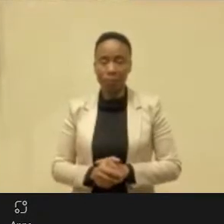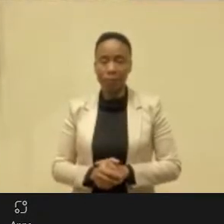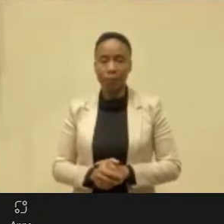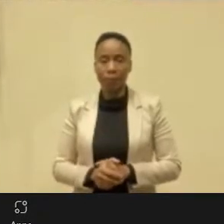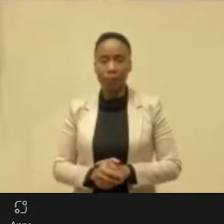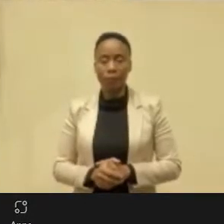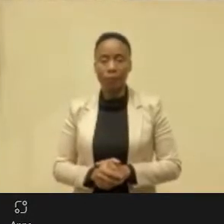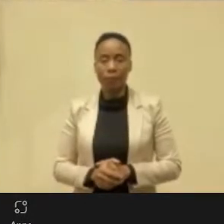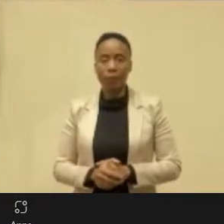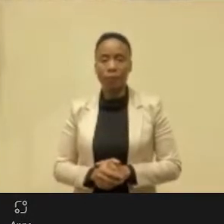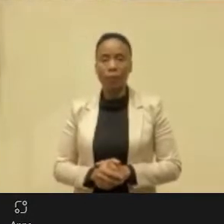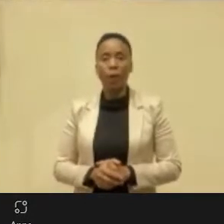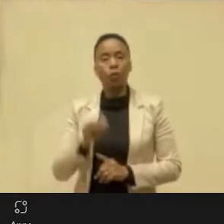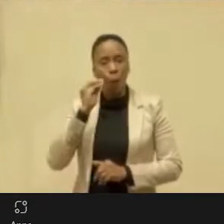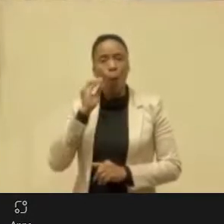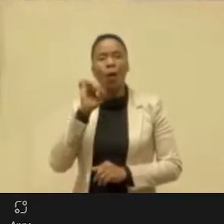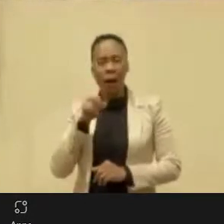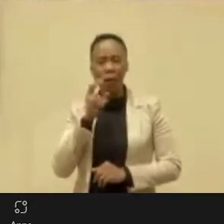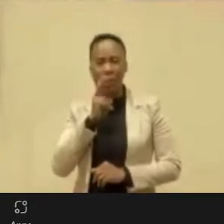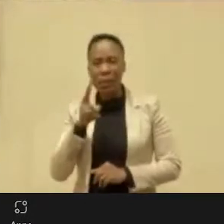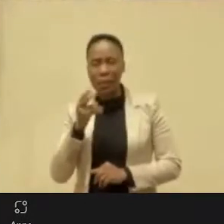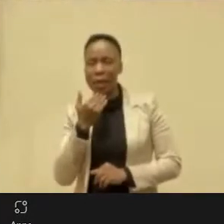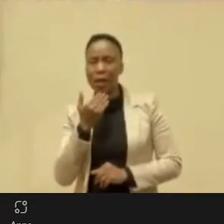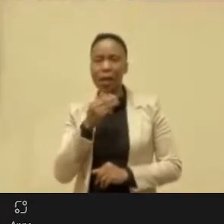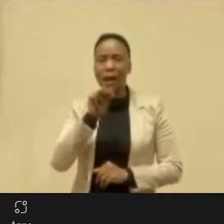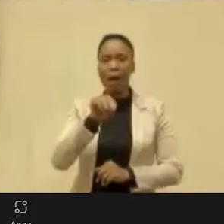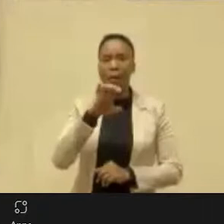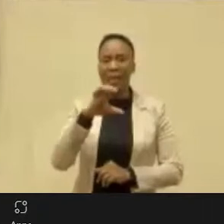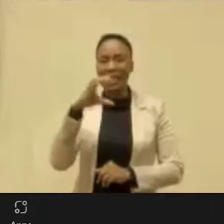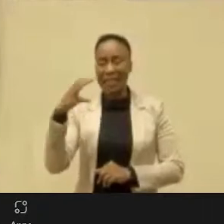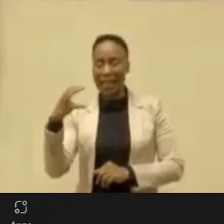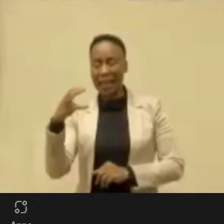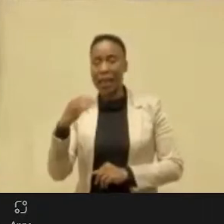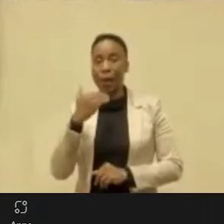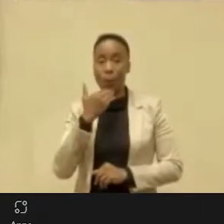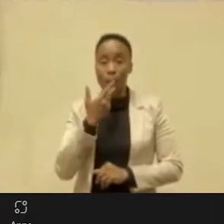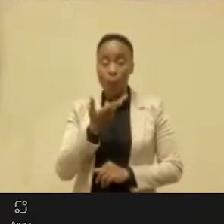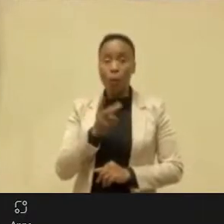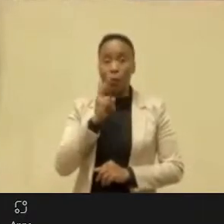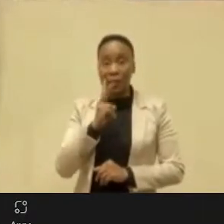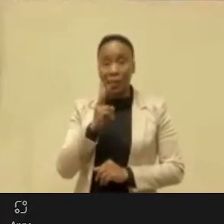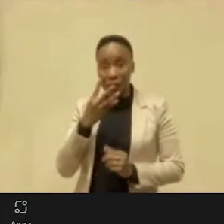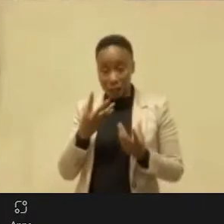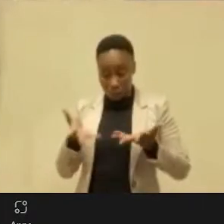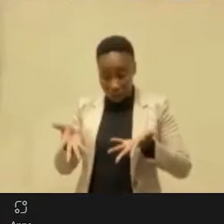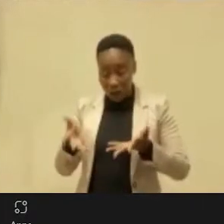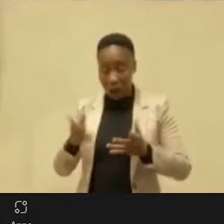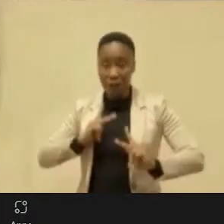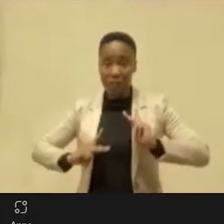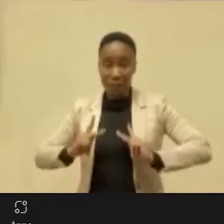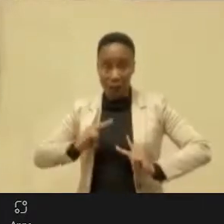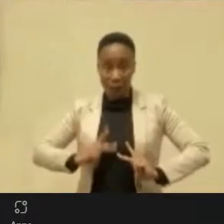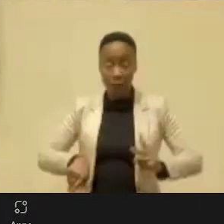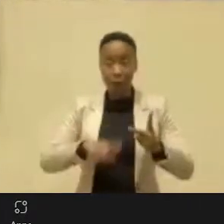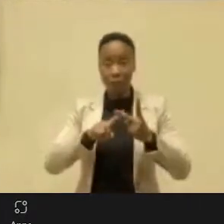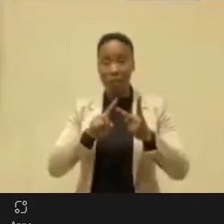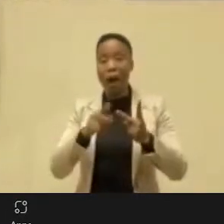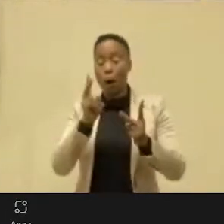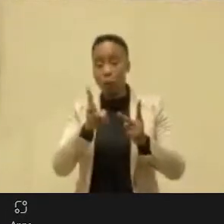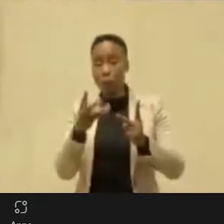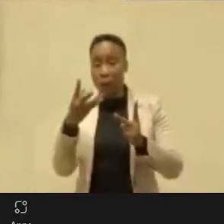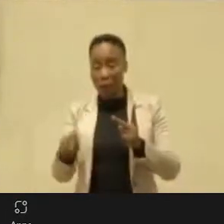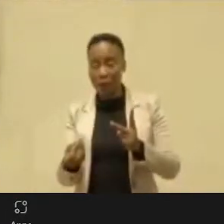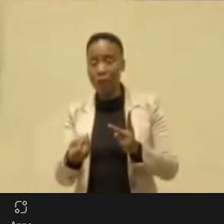know almost we see with the msc that we have here virtually i mean physically physically and we also